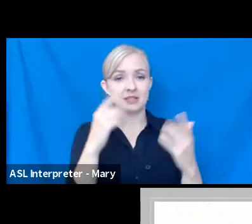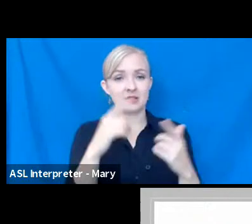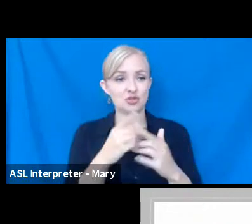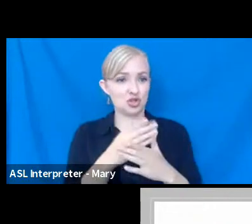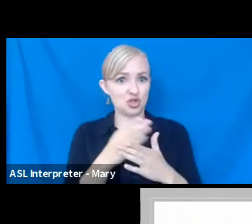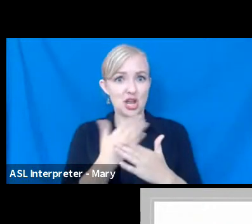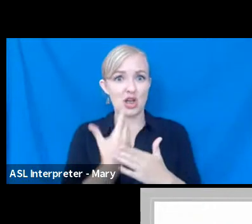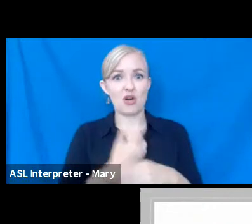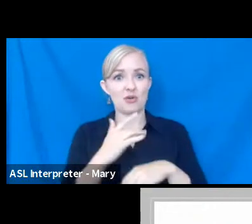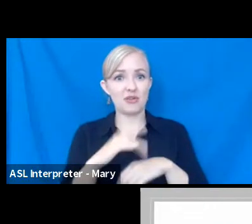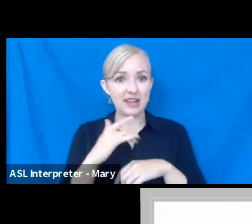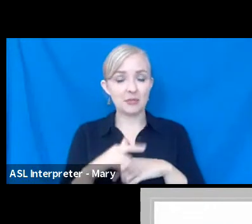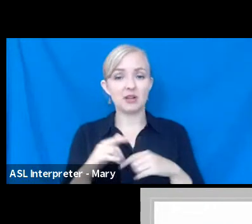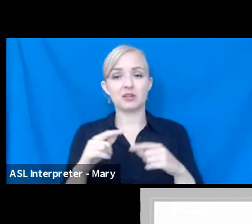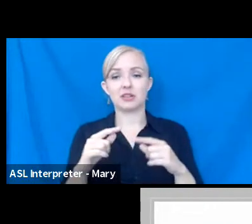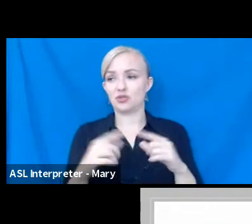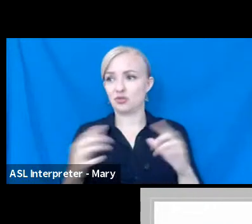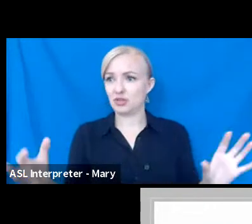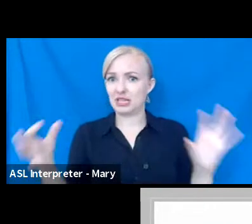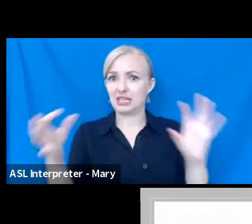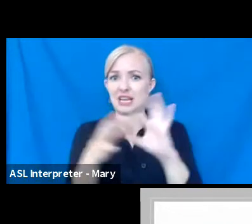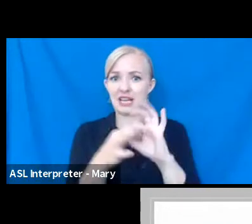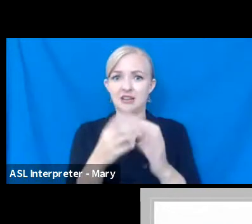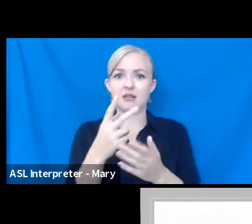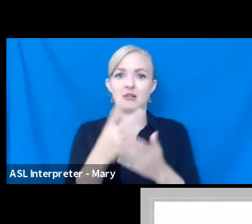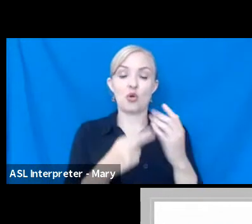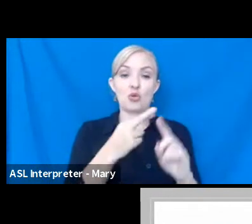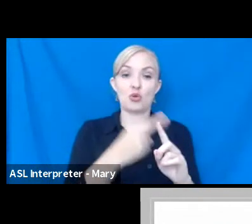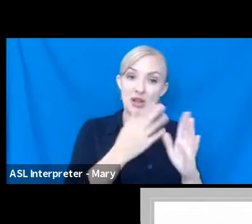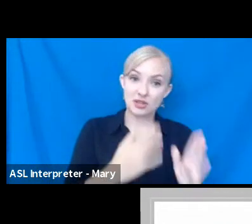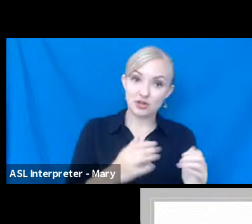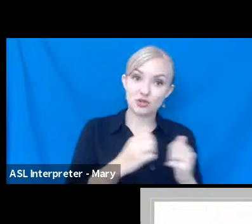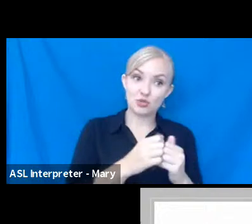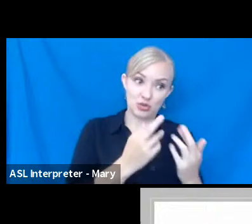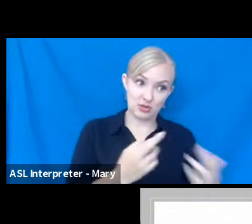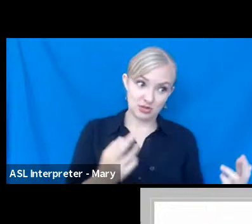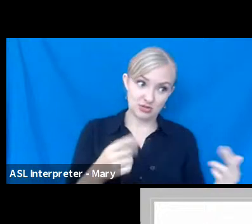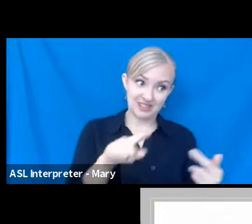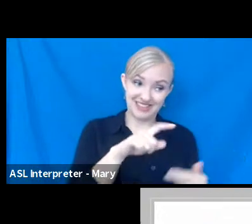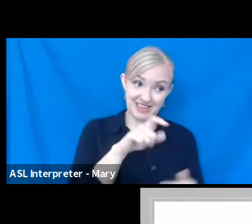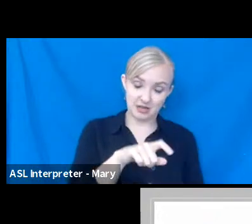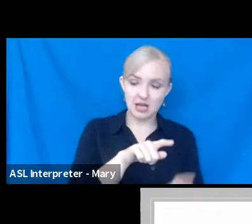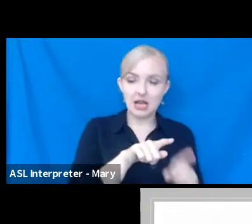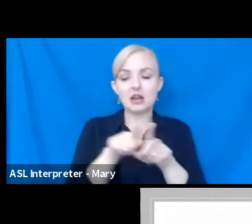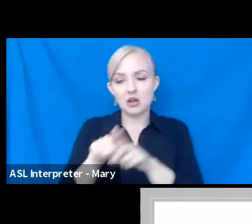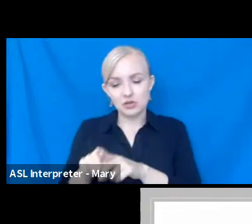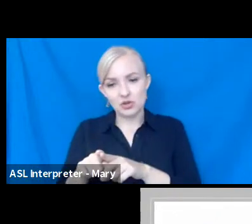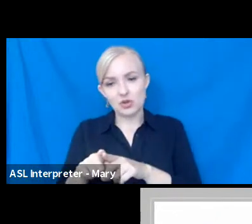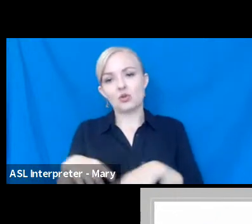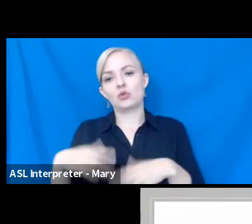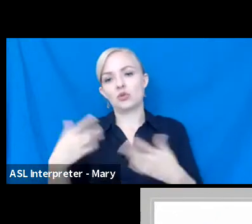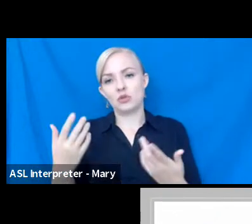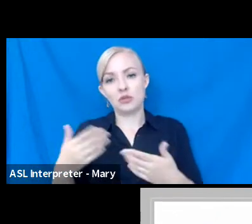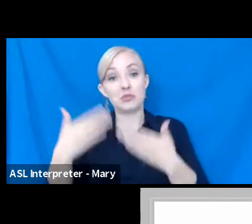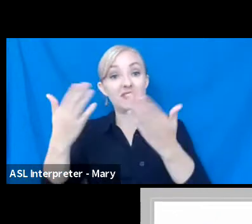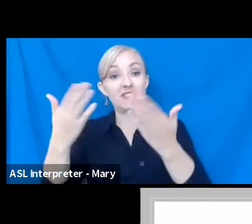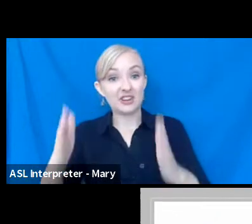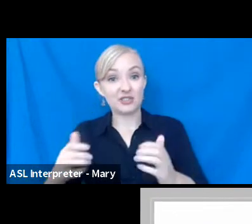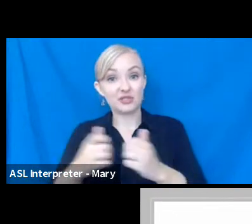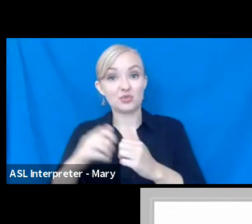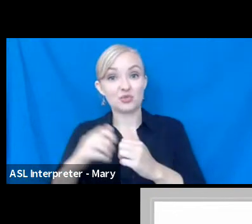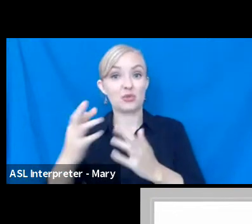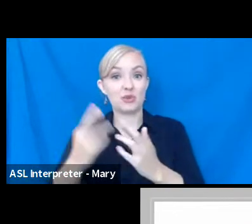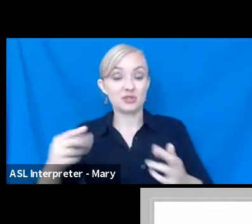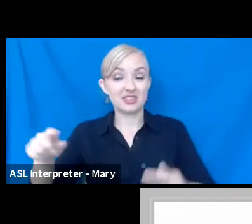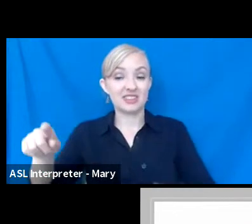our availability to connect both the tenants with the resources that they may need, as well as the providers with the